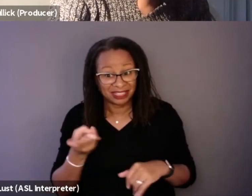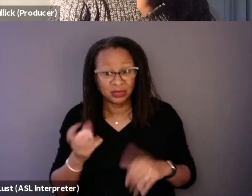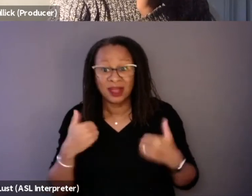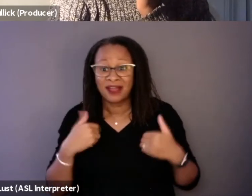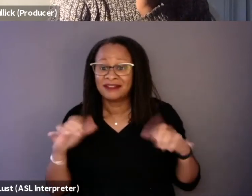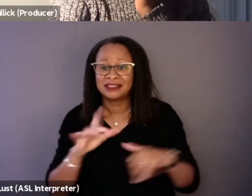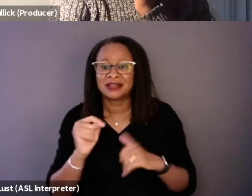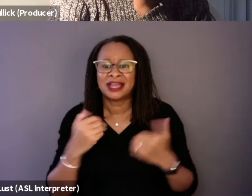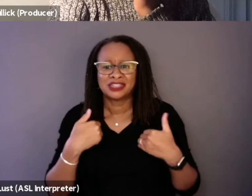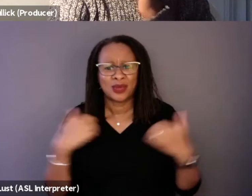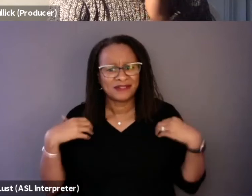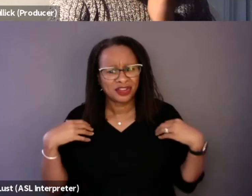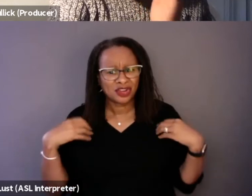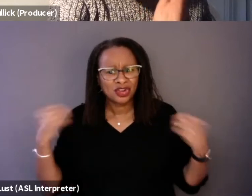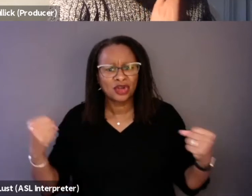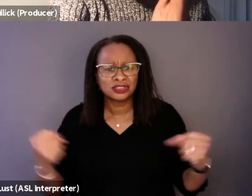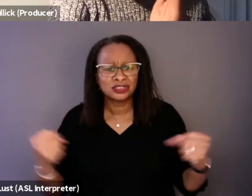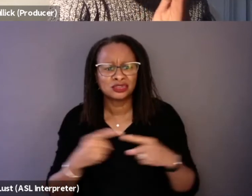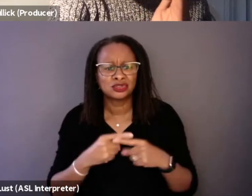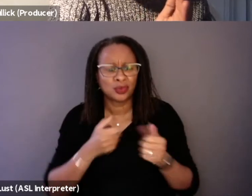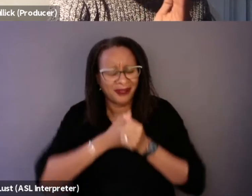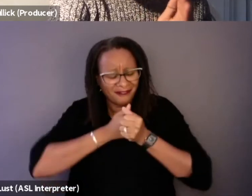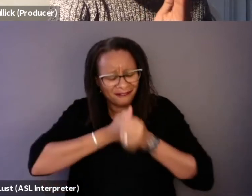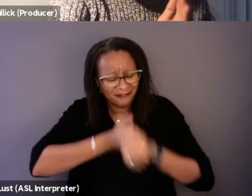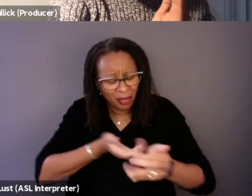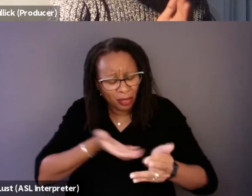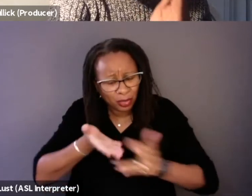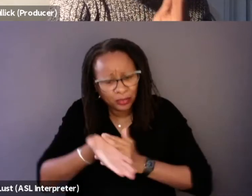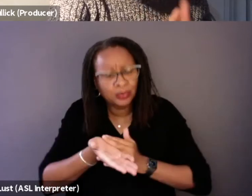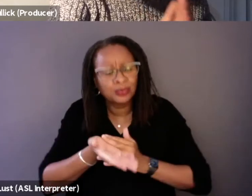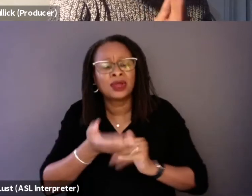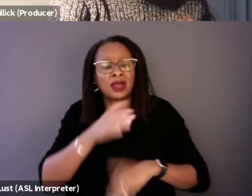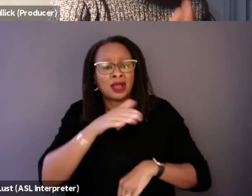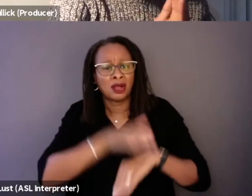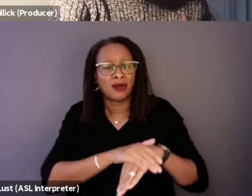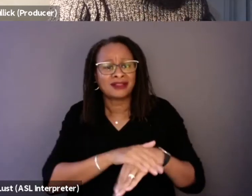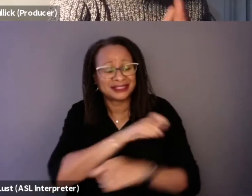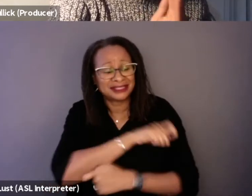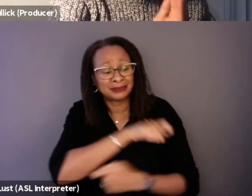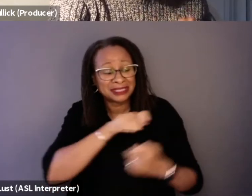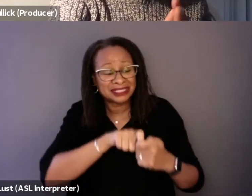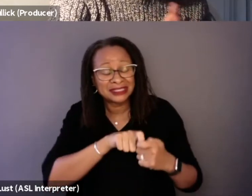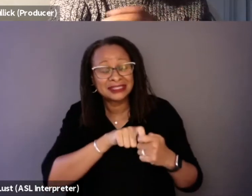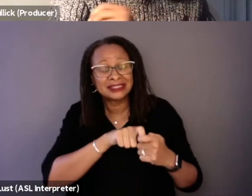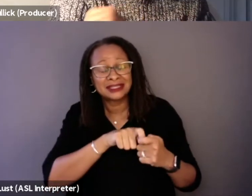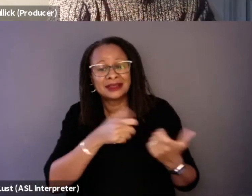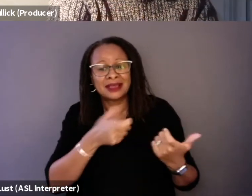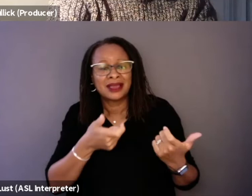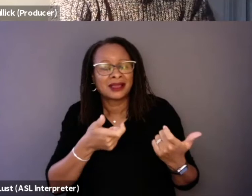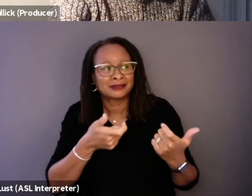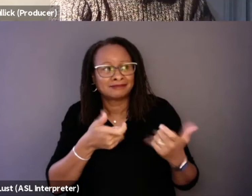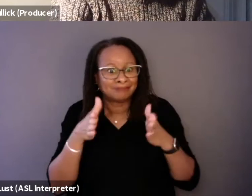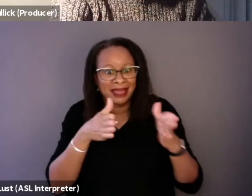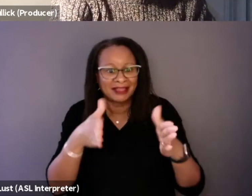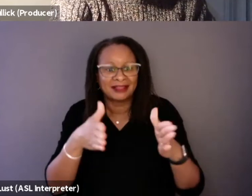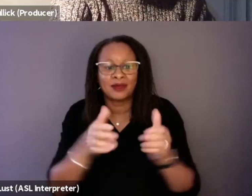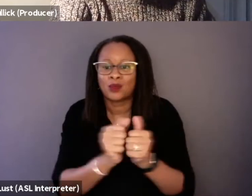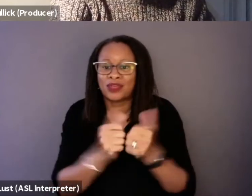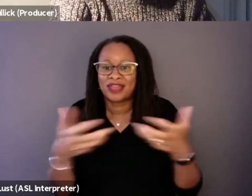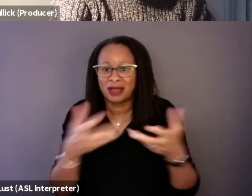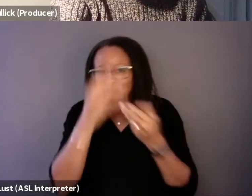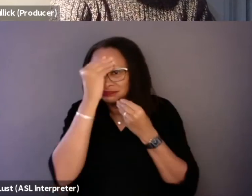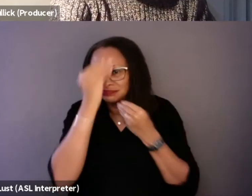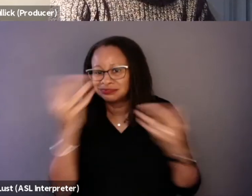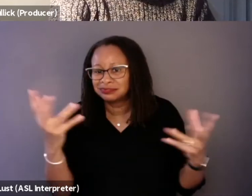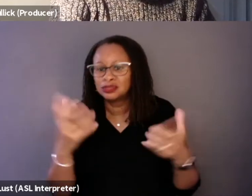the courage to follow through on this very particular take without giving too much away in the film, which would be wrong to